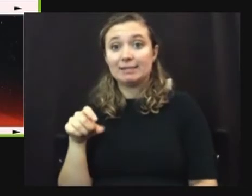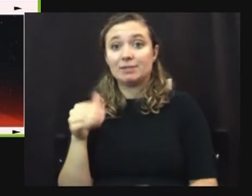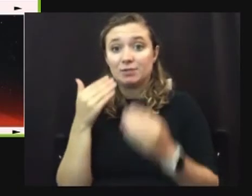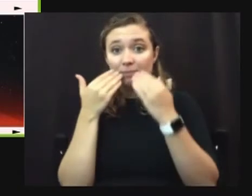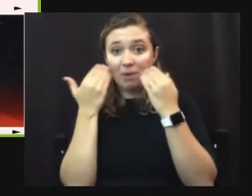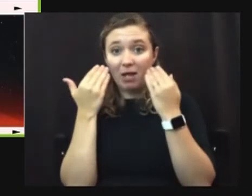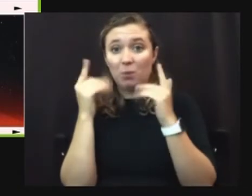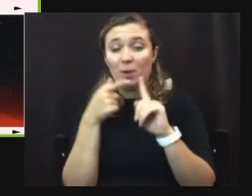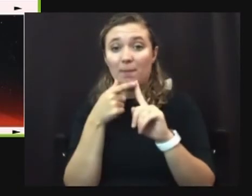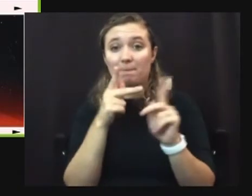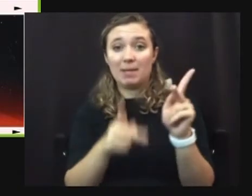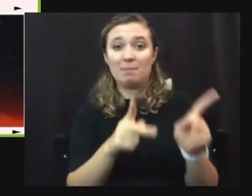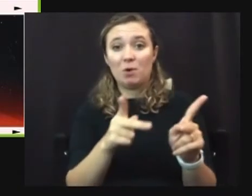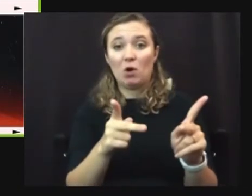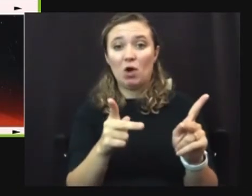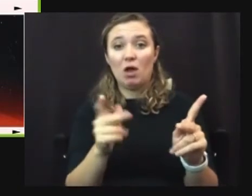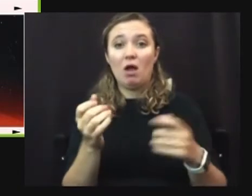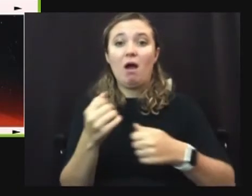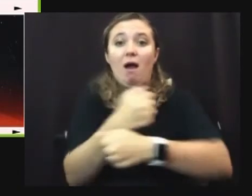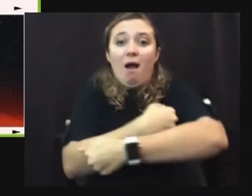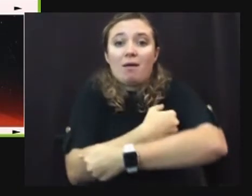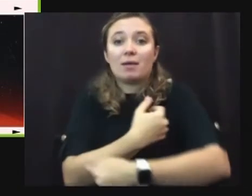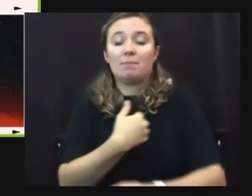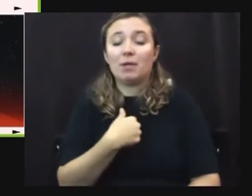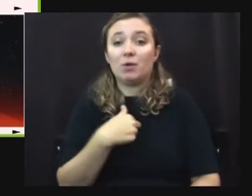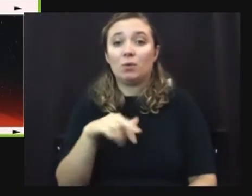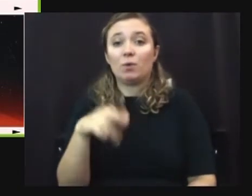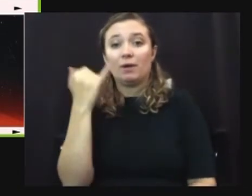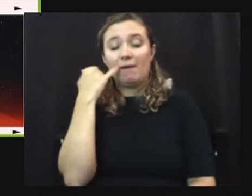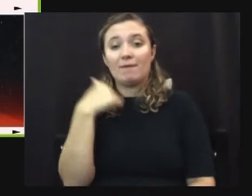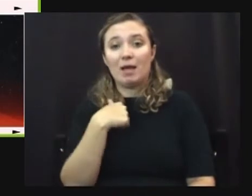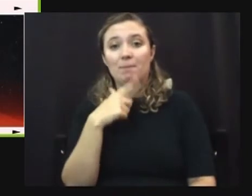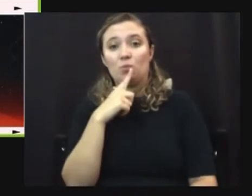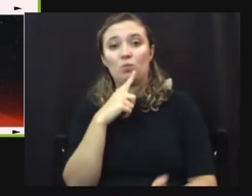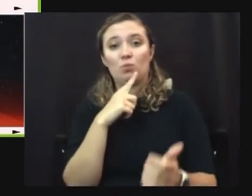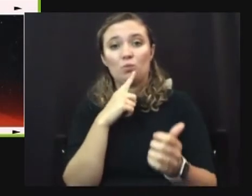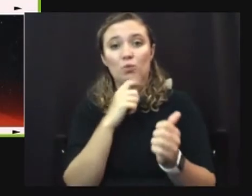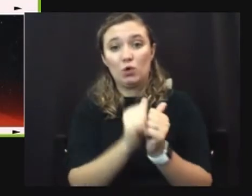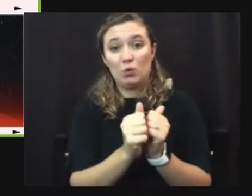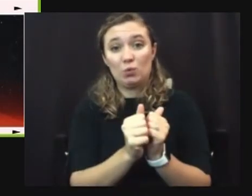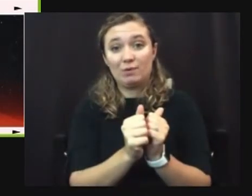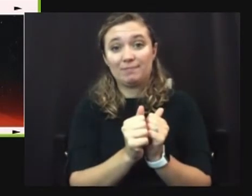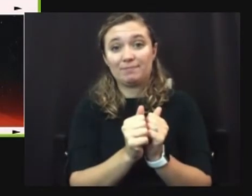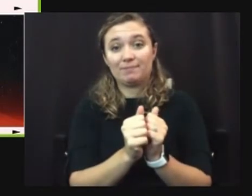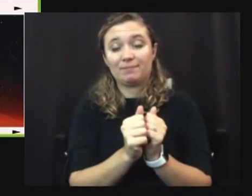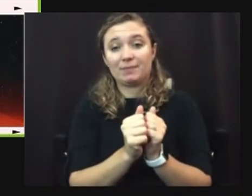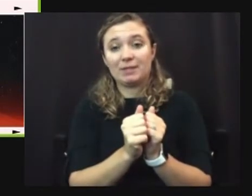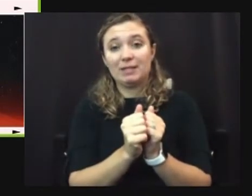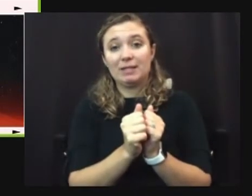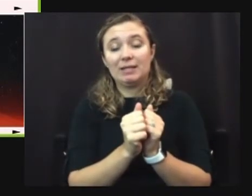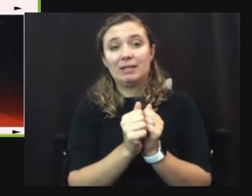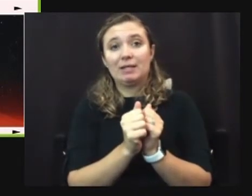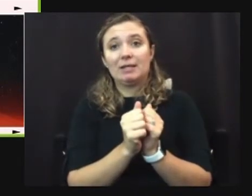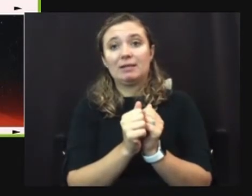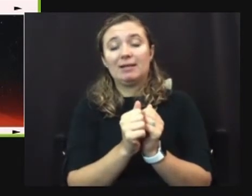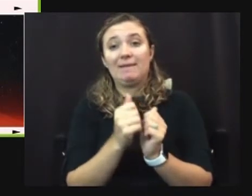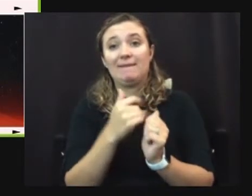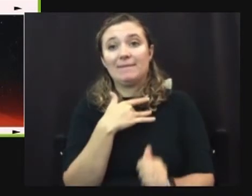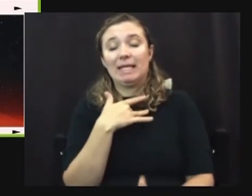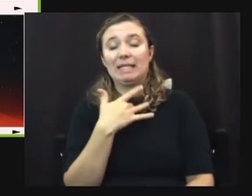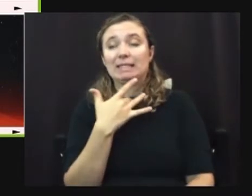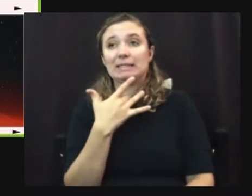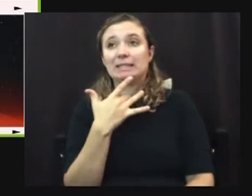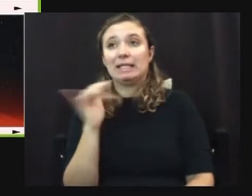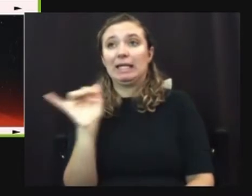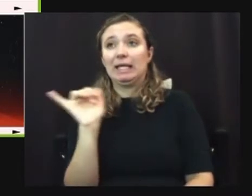people hug me or I'm extremely rude, but that will feel like an assault to me.